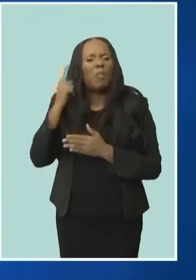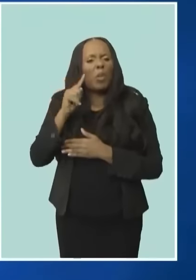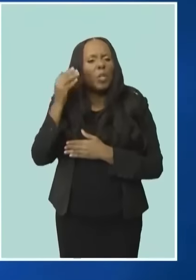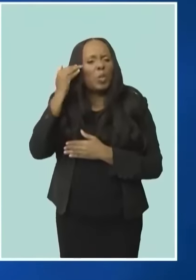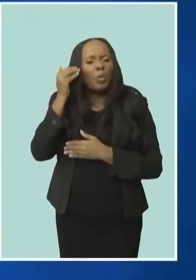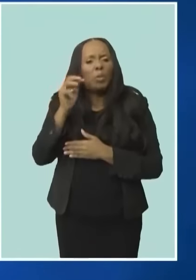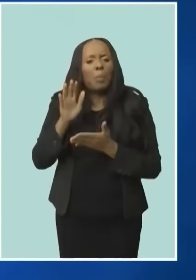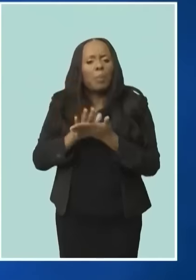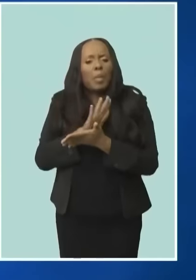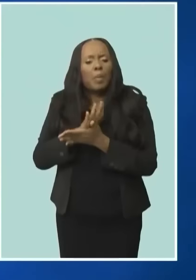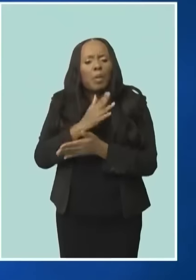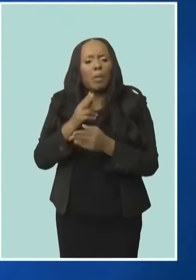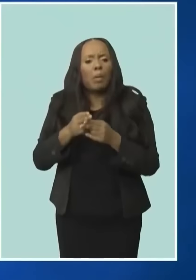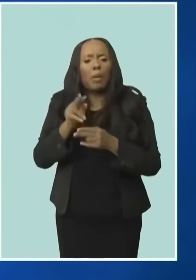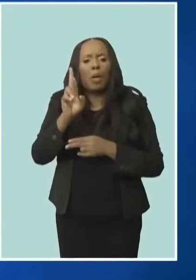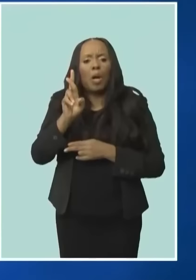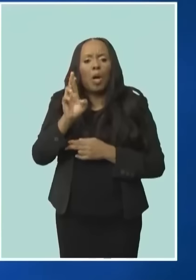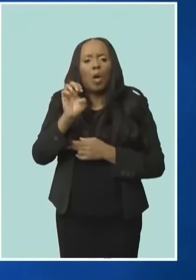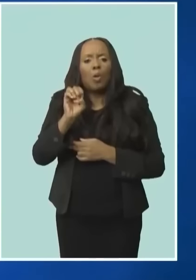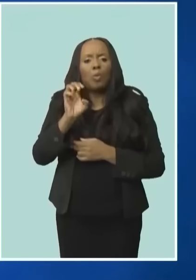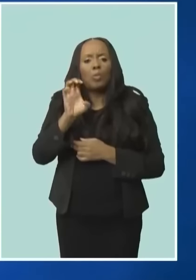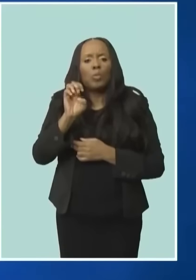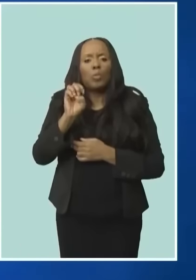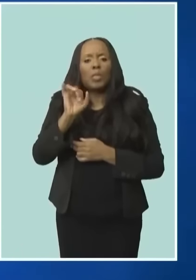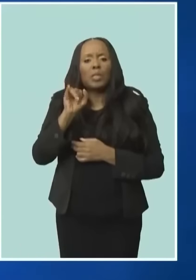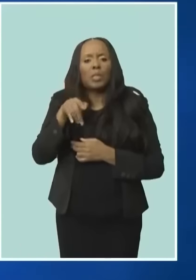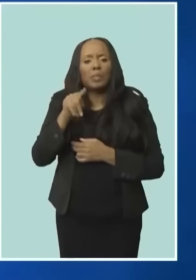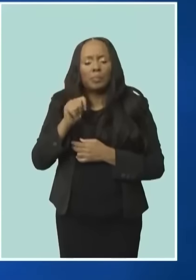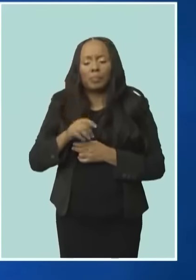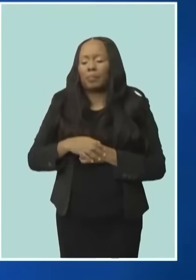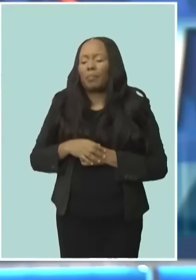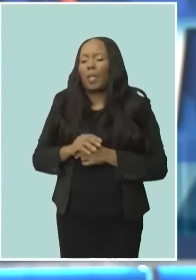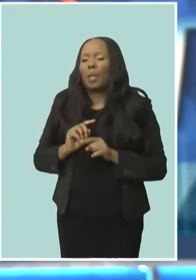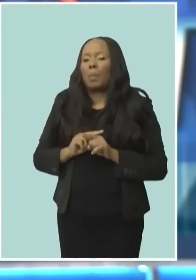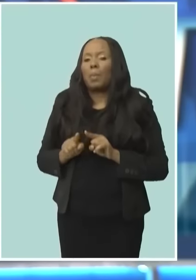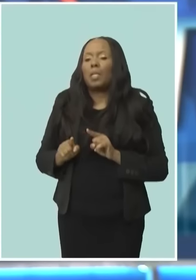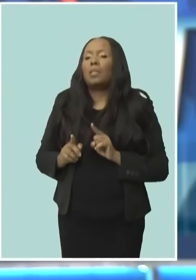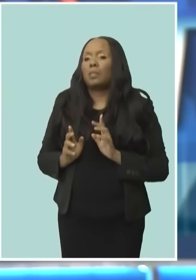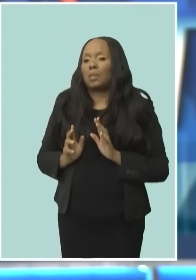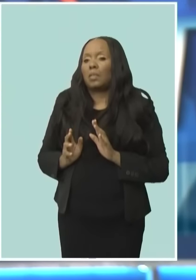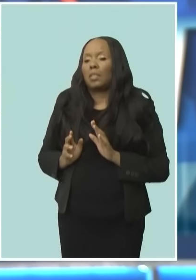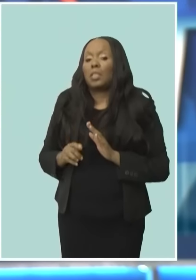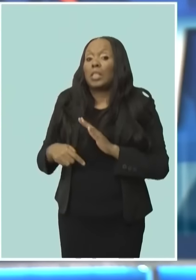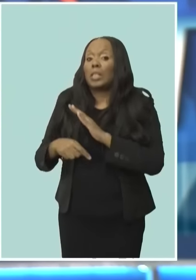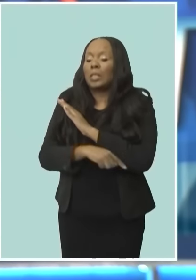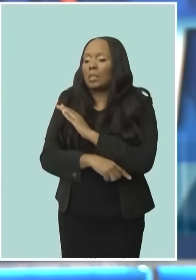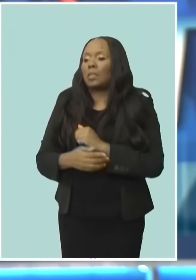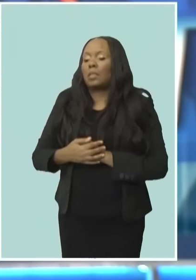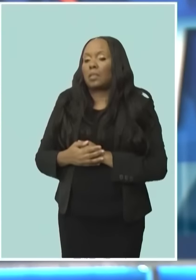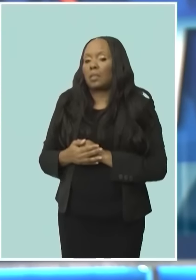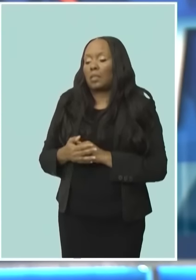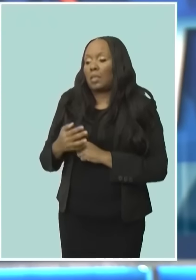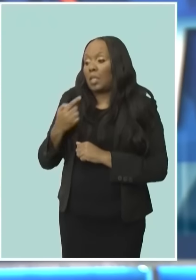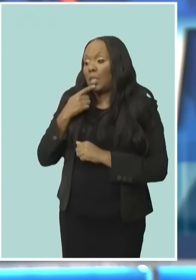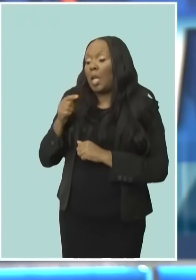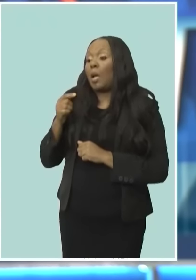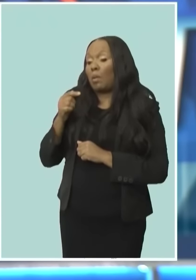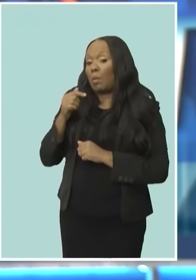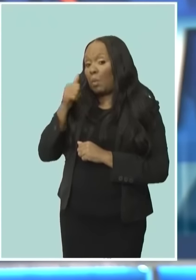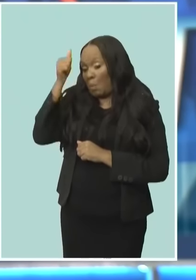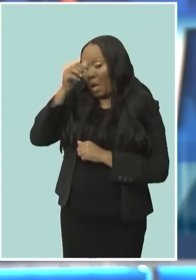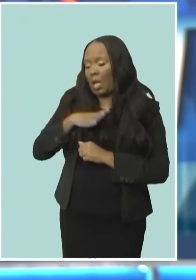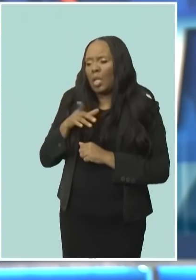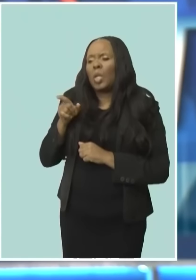goods. These offences occurred in the Barbados Customs and Excise Department of the Grantley Adams International Airport on May